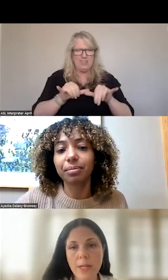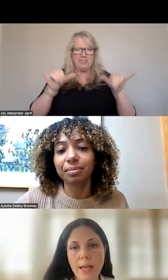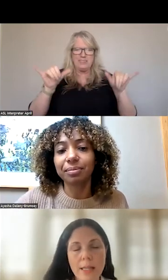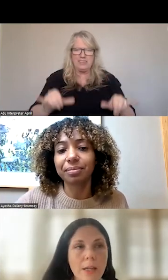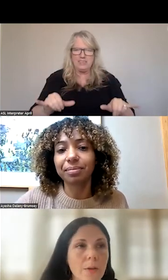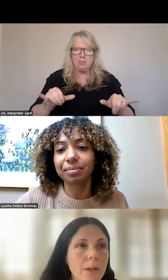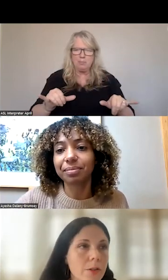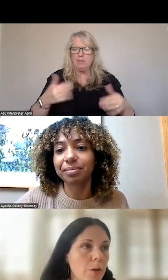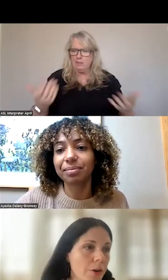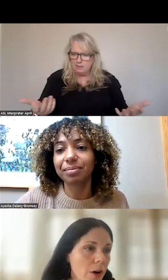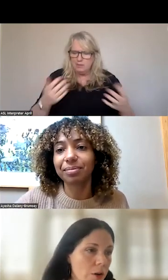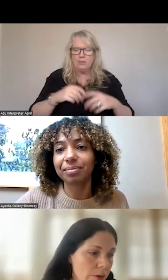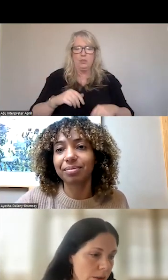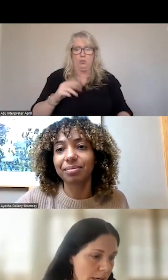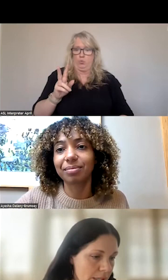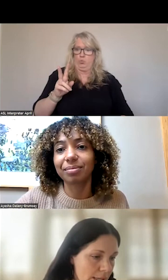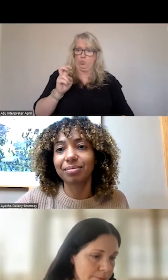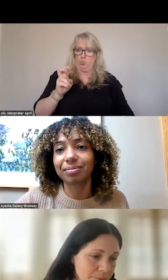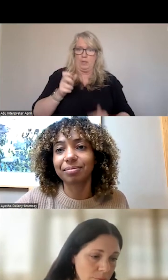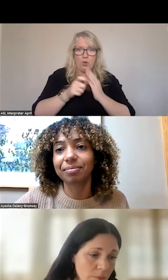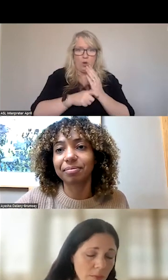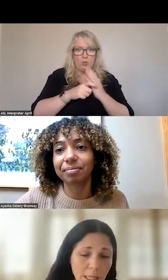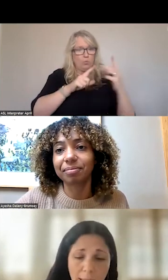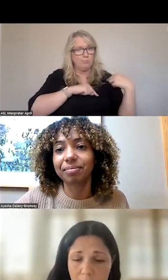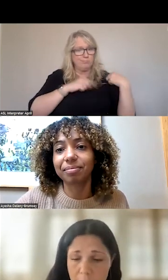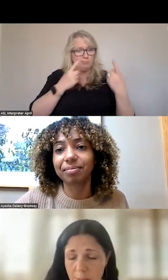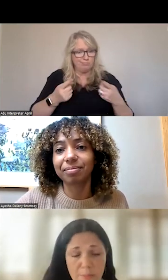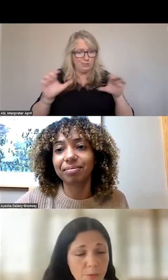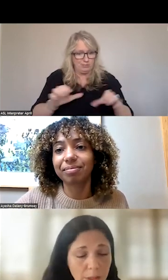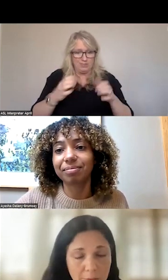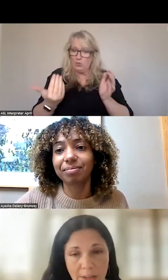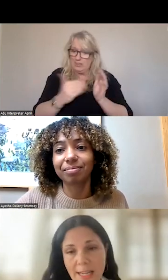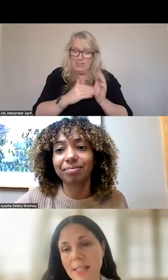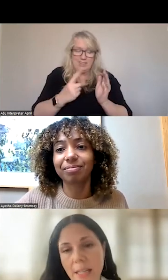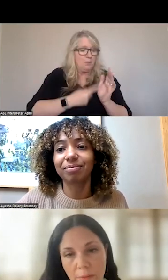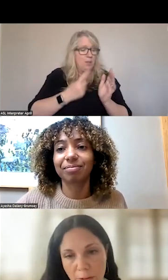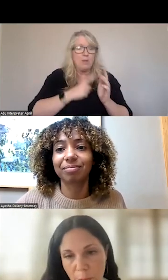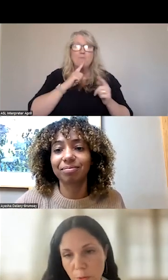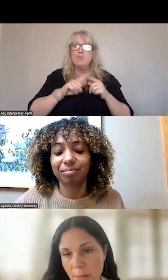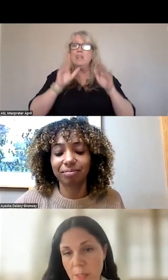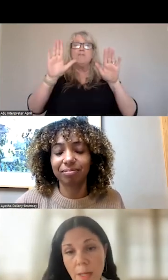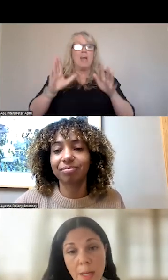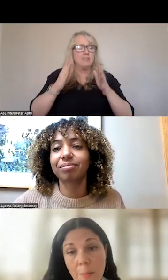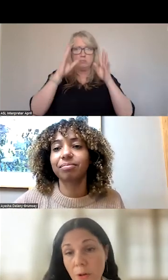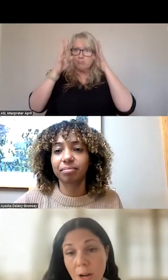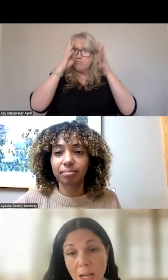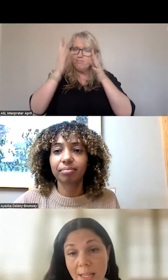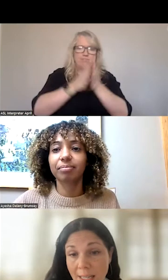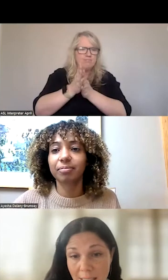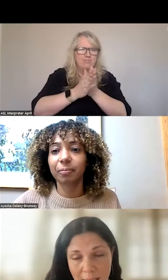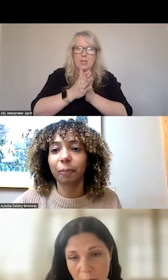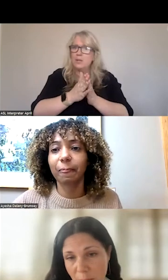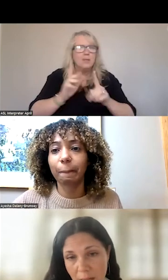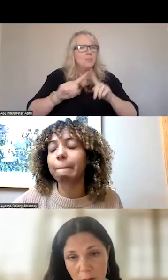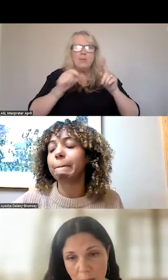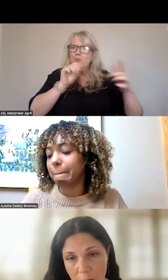so looking at, you know, the 200 articles that I've done, again, there's sometimes really fantastic, innovative programs, but they're not